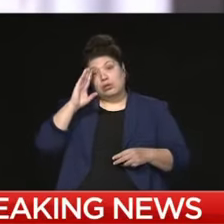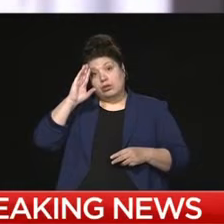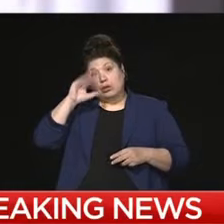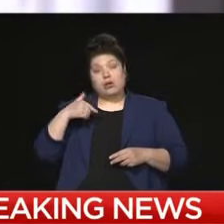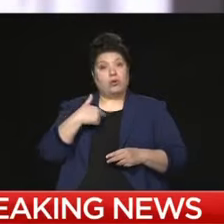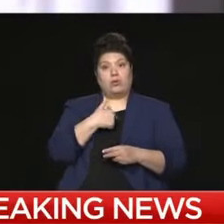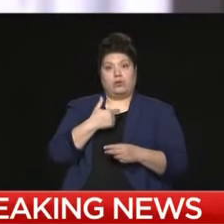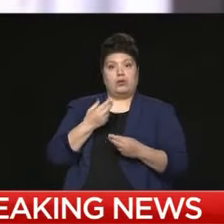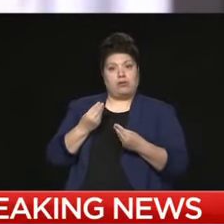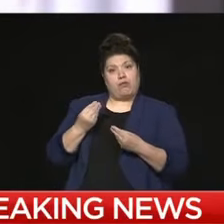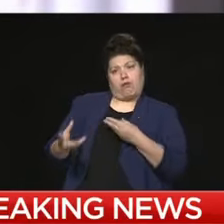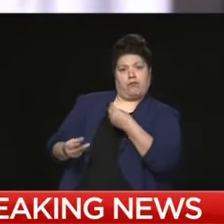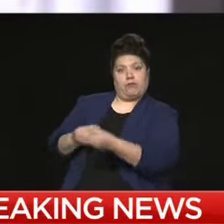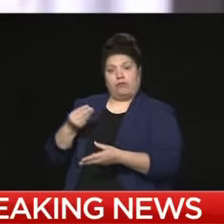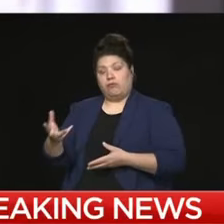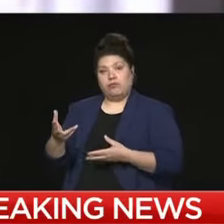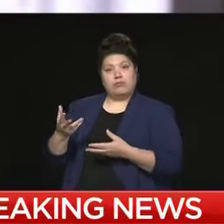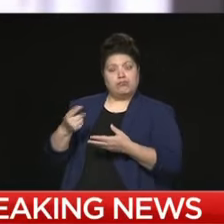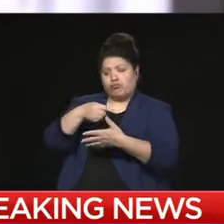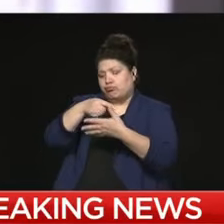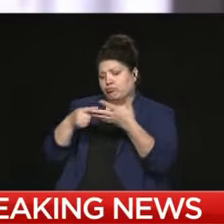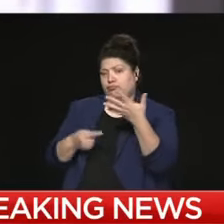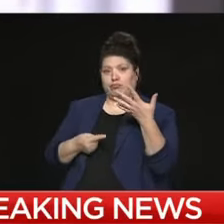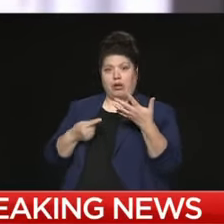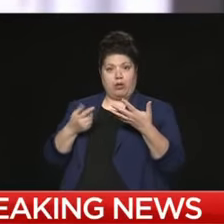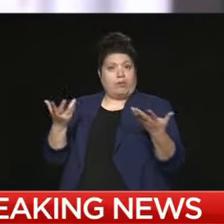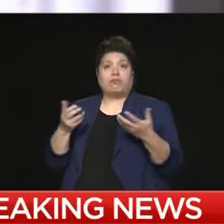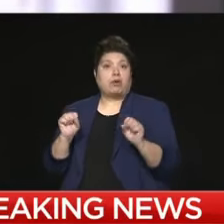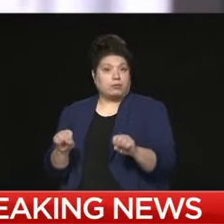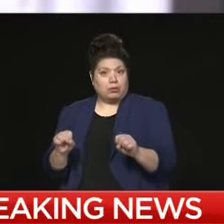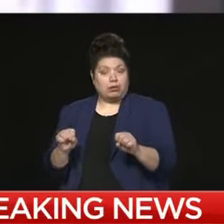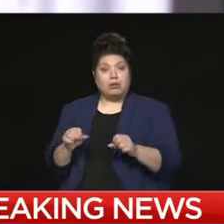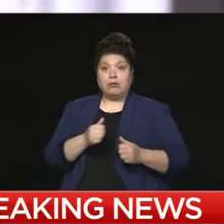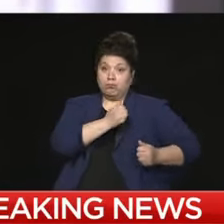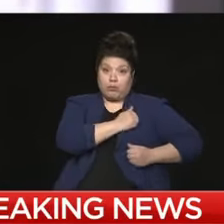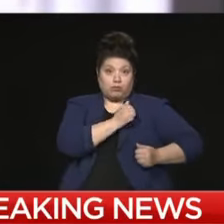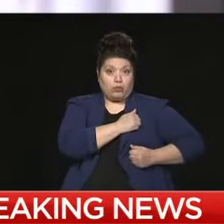possible assistance, looking through the Canadian Red Cross, the Canadian Armed